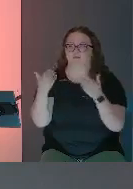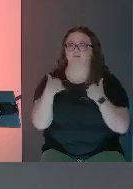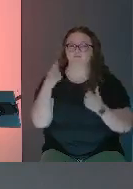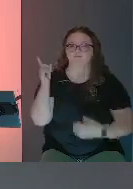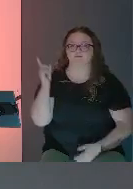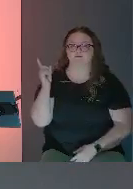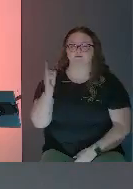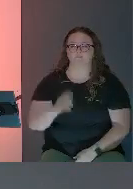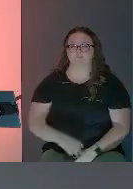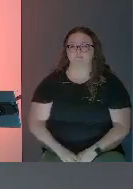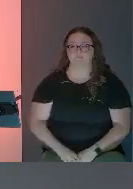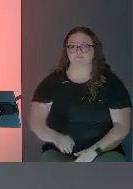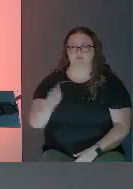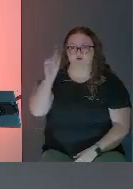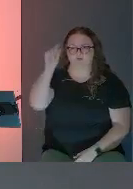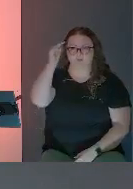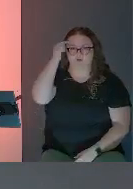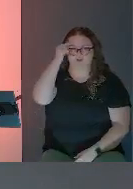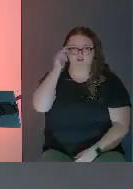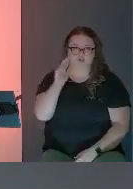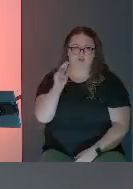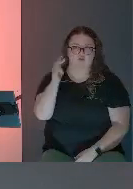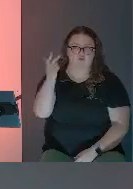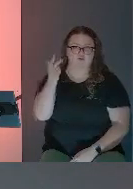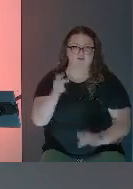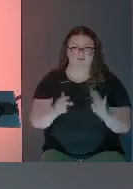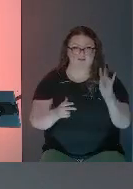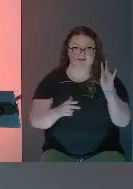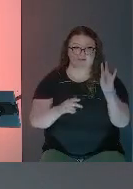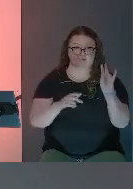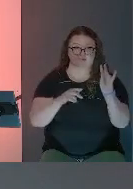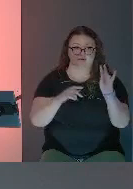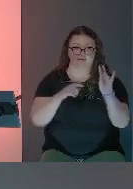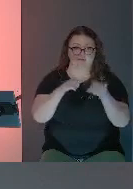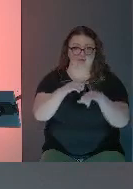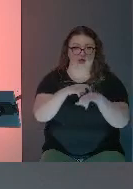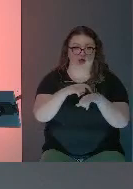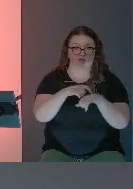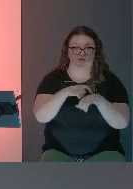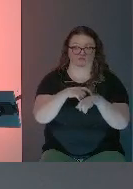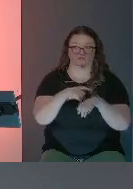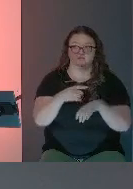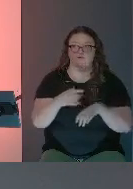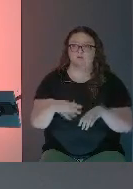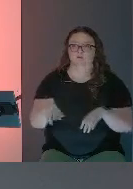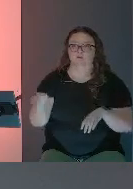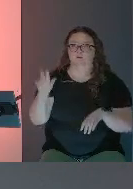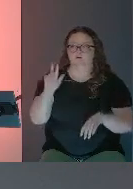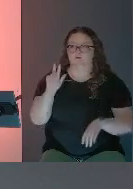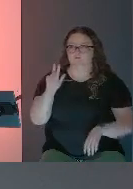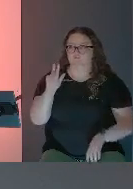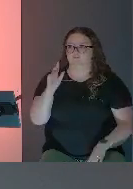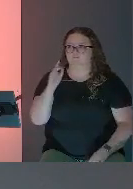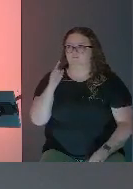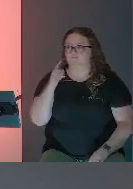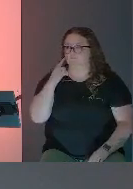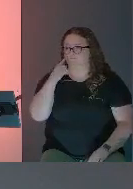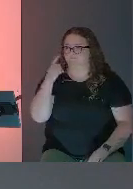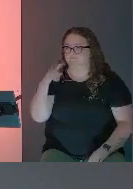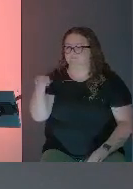Government is the third of seven distinct periods of time throughout God's timeline. Those of you that are in this church, you know about what we